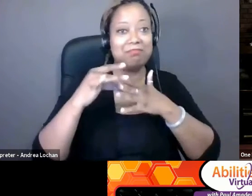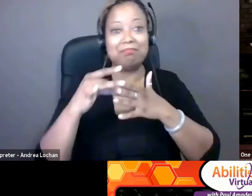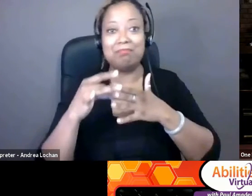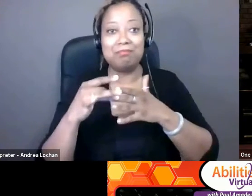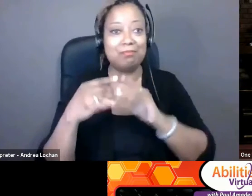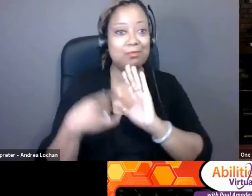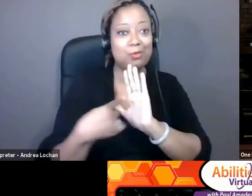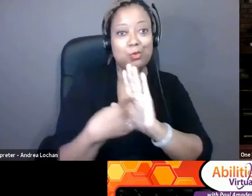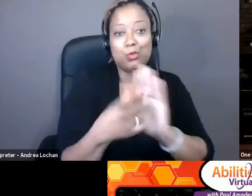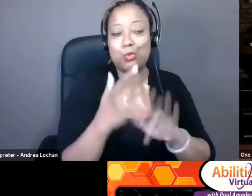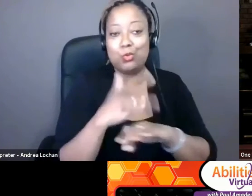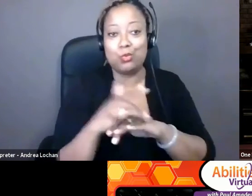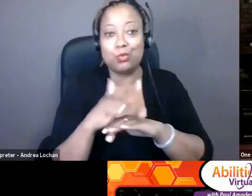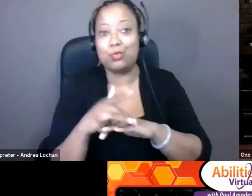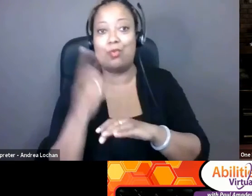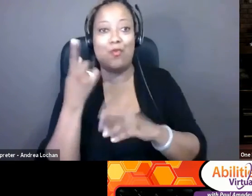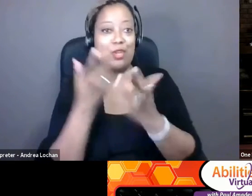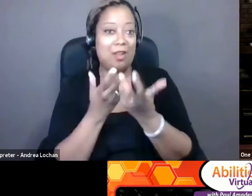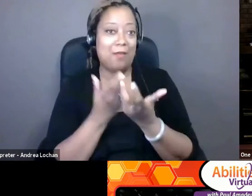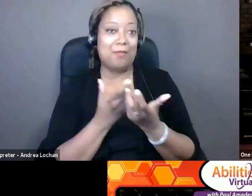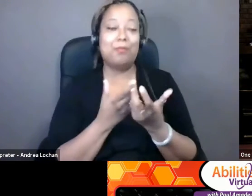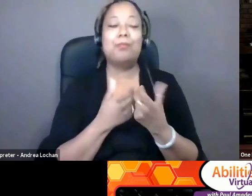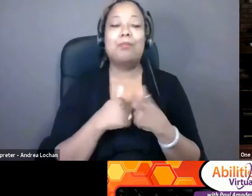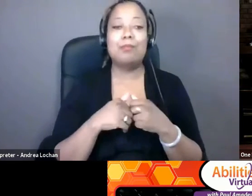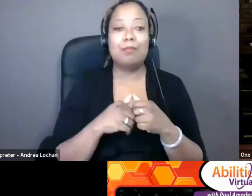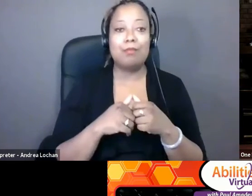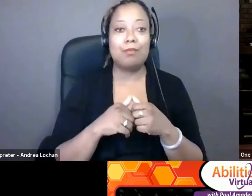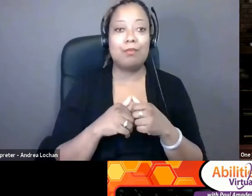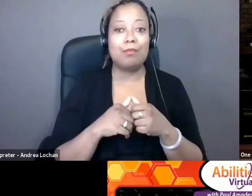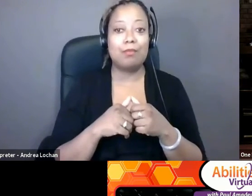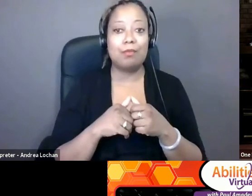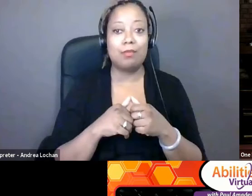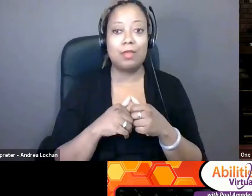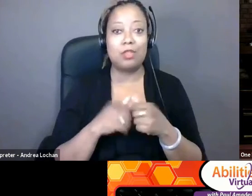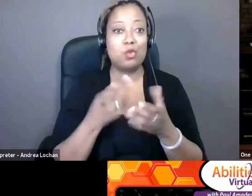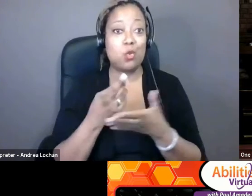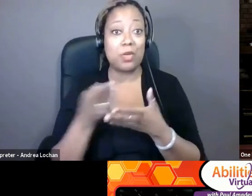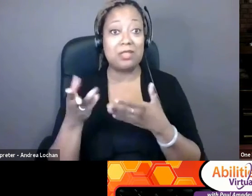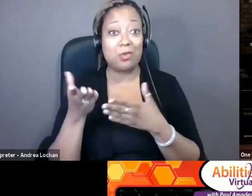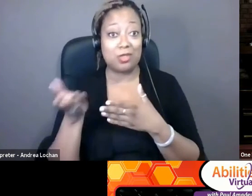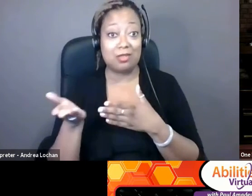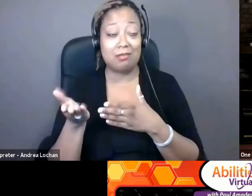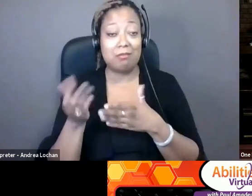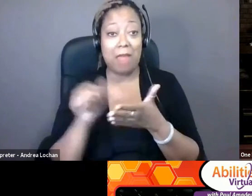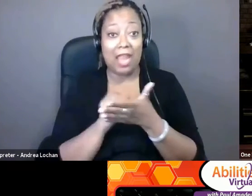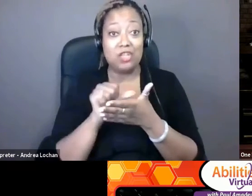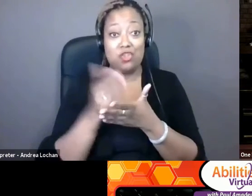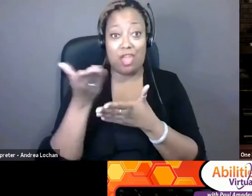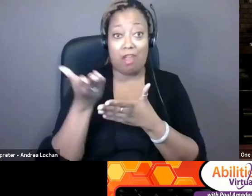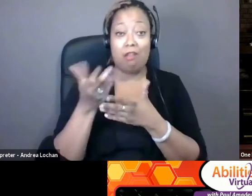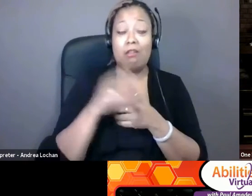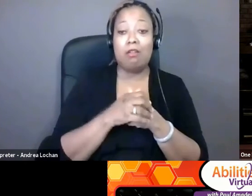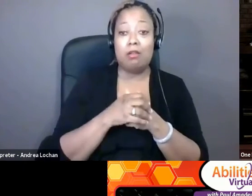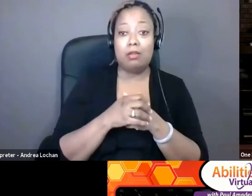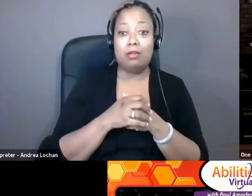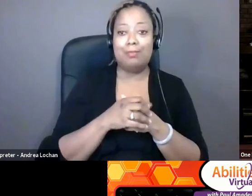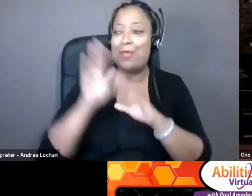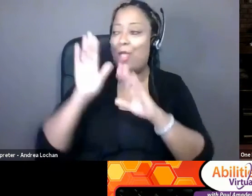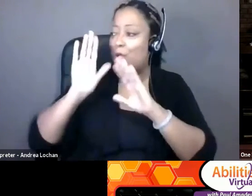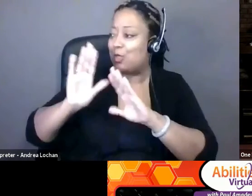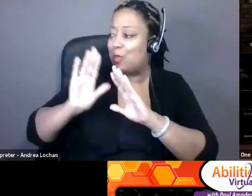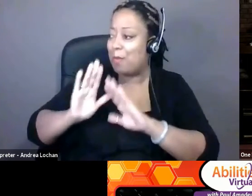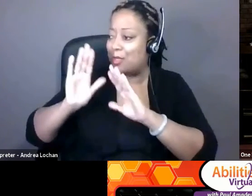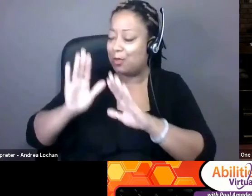that needs to at adaptivegolfers.org. We'll have a resource. There's a resource page up there. Awesome.